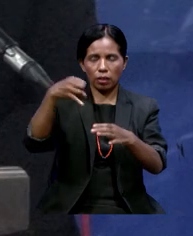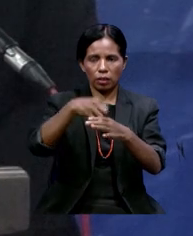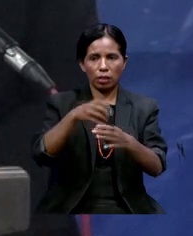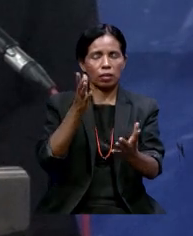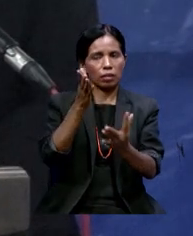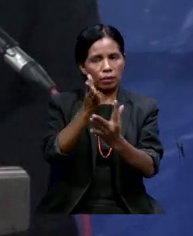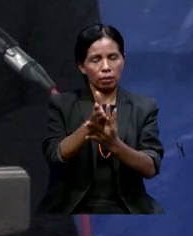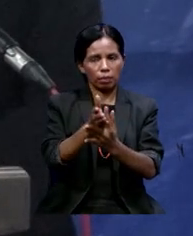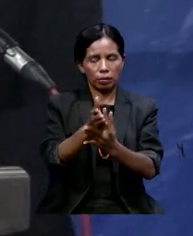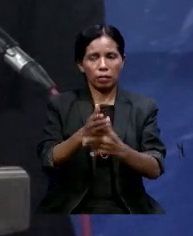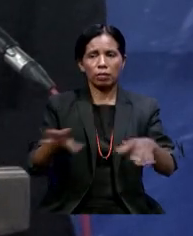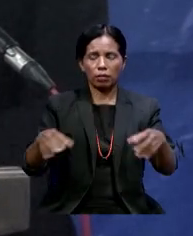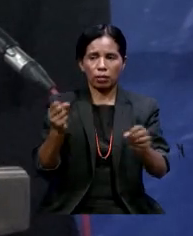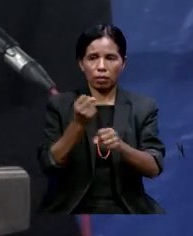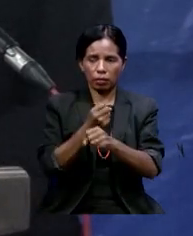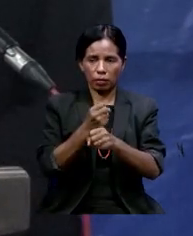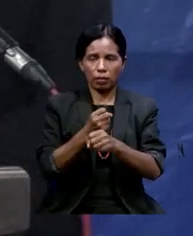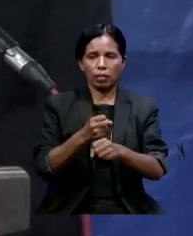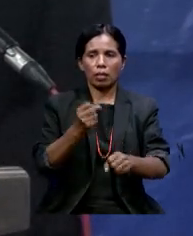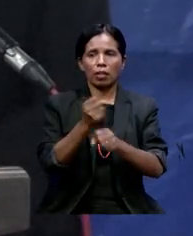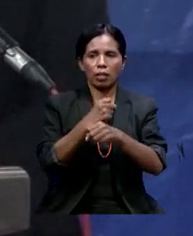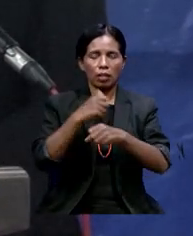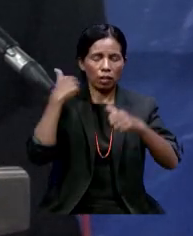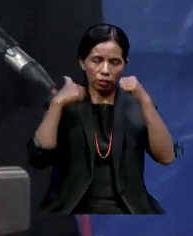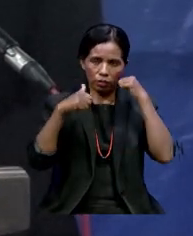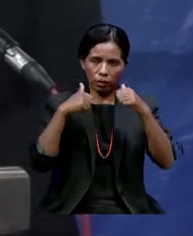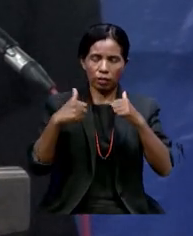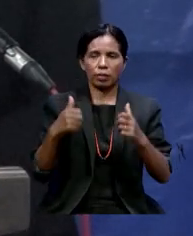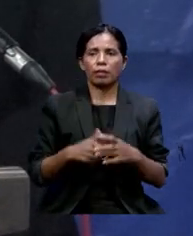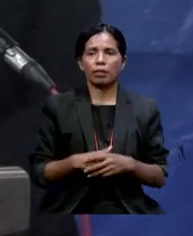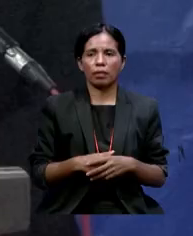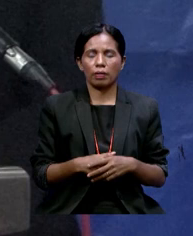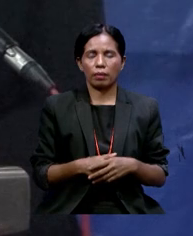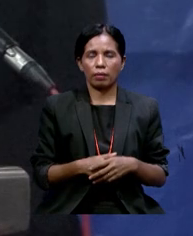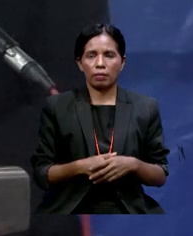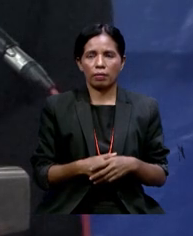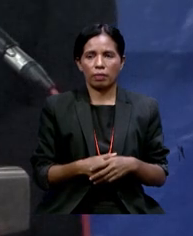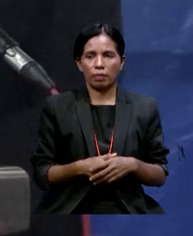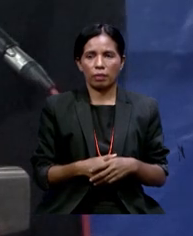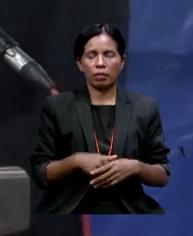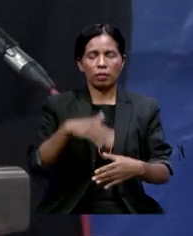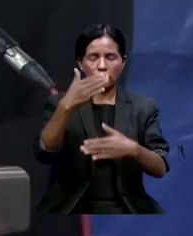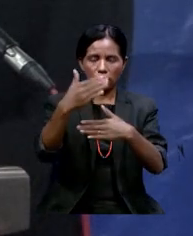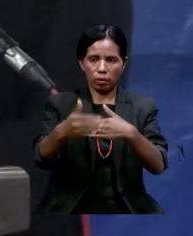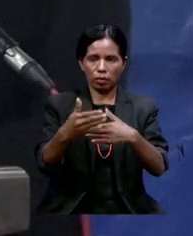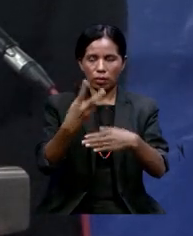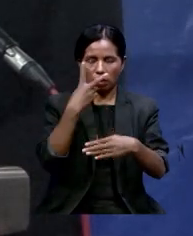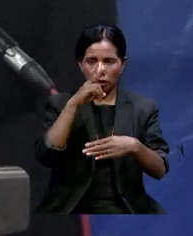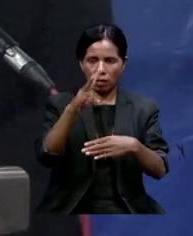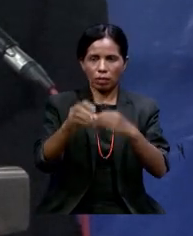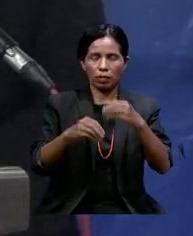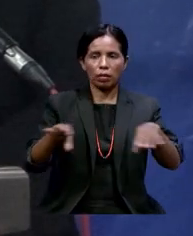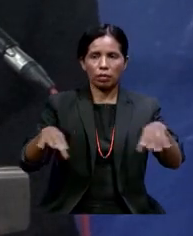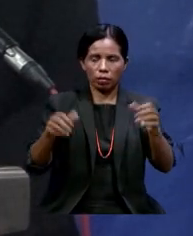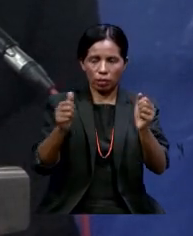very proactive in many different ways. The Secretariat, the ASEAN Secretariat, has been working